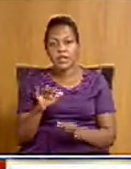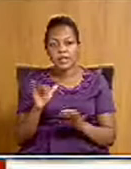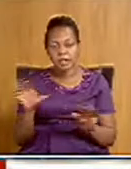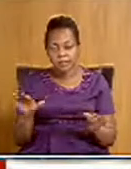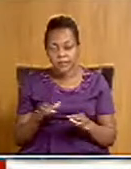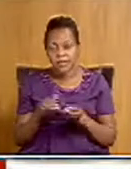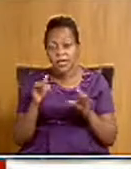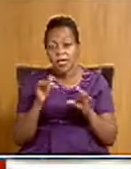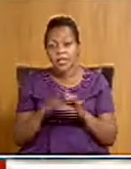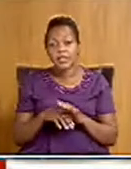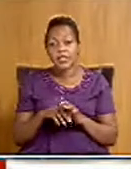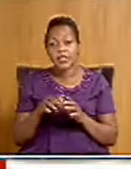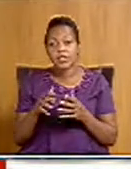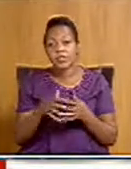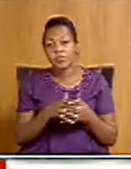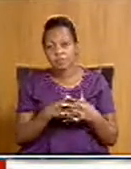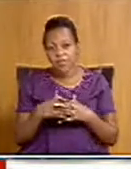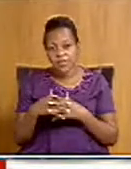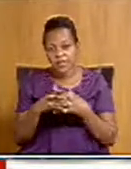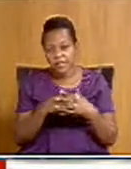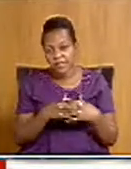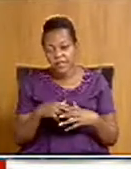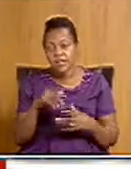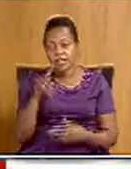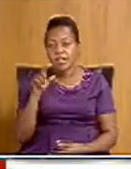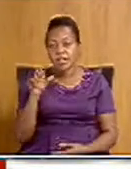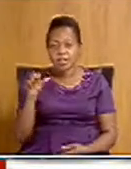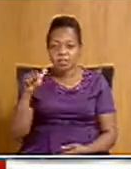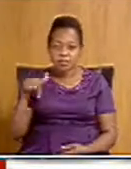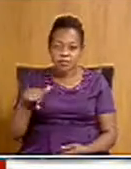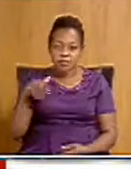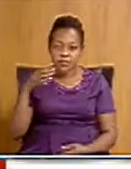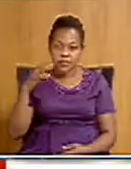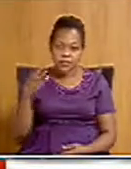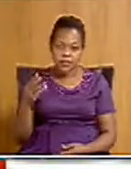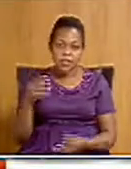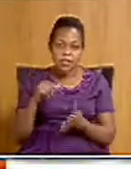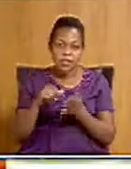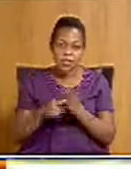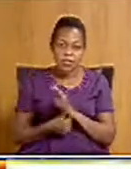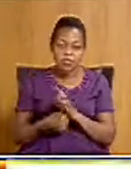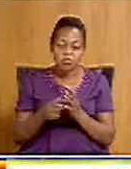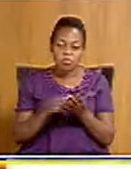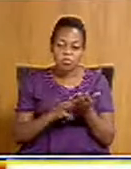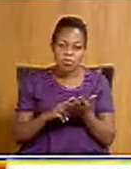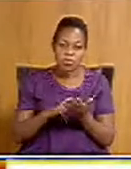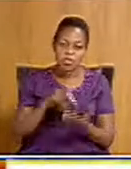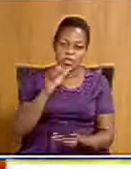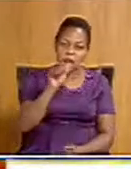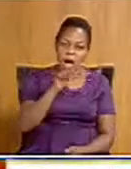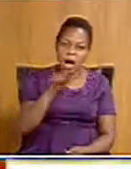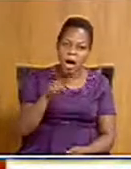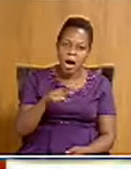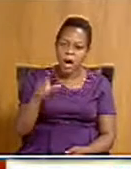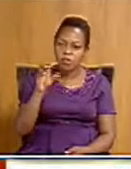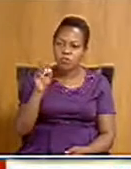In the USA National Security Council meeting of 1974, the issue of using the Azores came